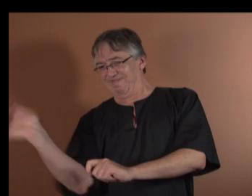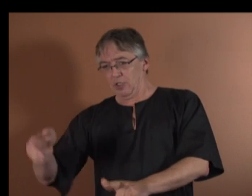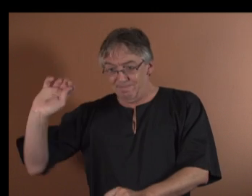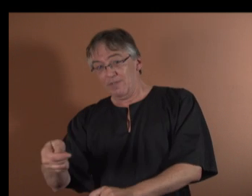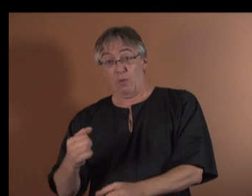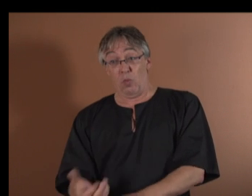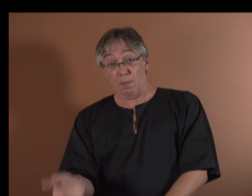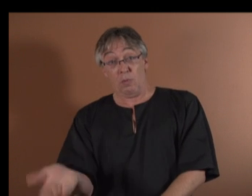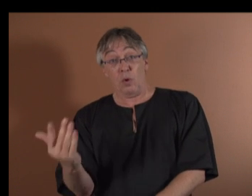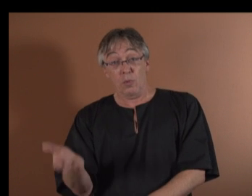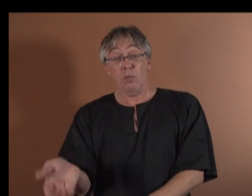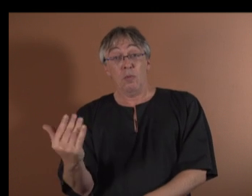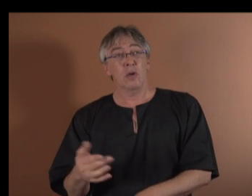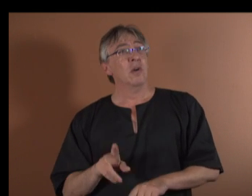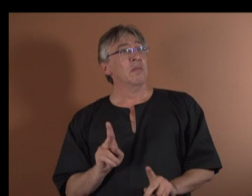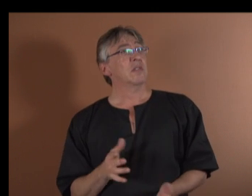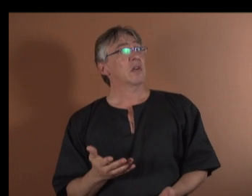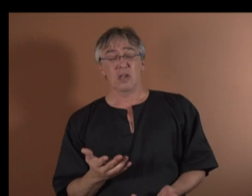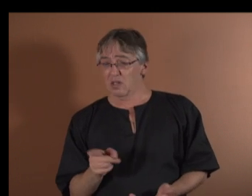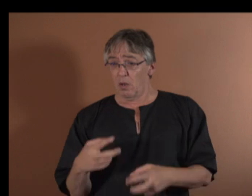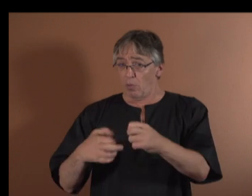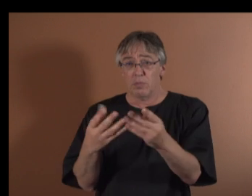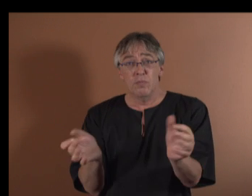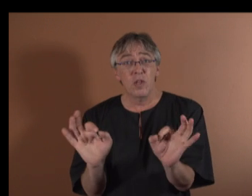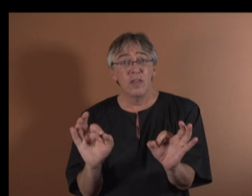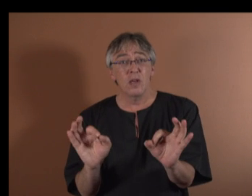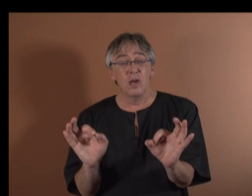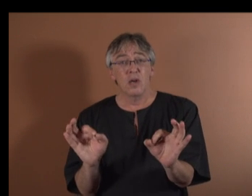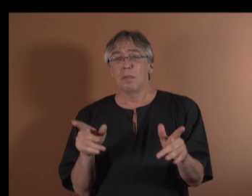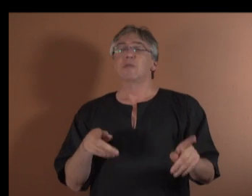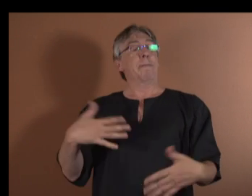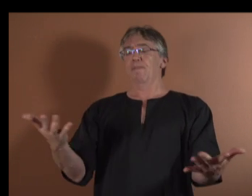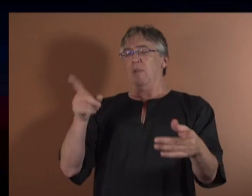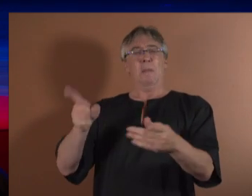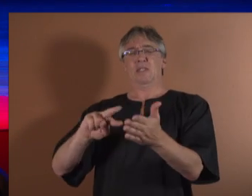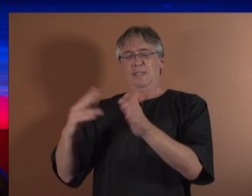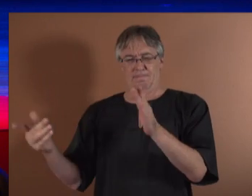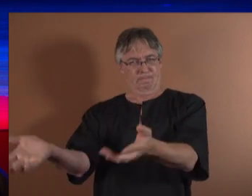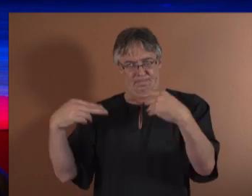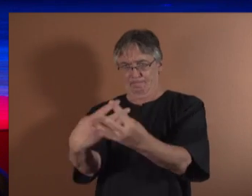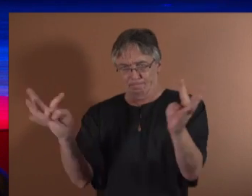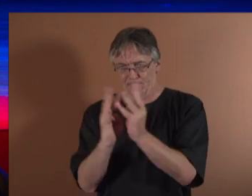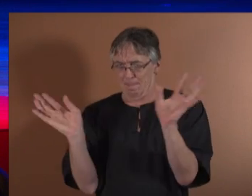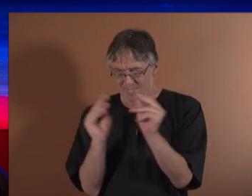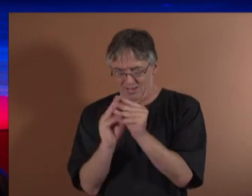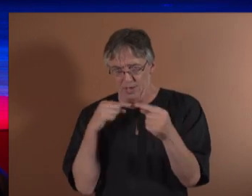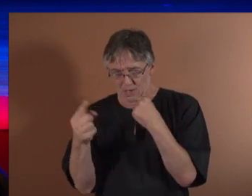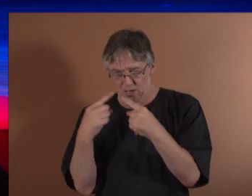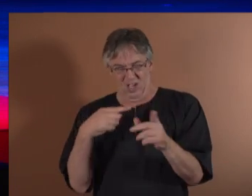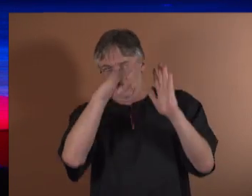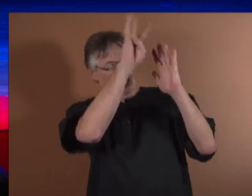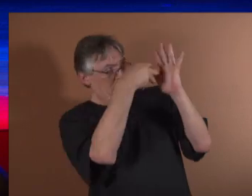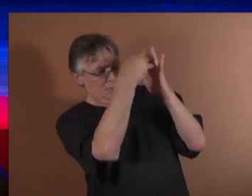out people at this thing called, hey, that is not handling it. We need to get organized or reorganized, okay? And then you have spreadsheets